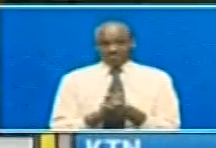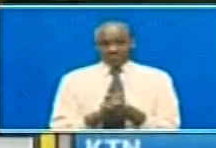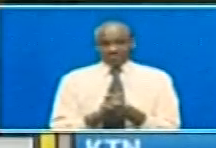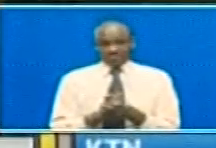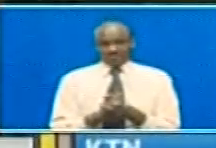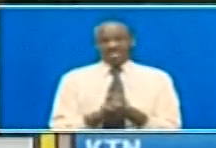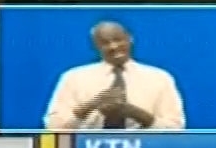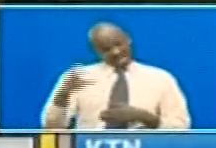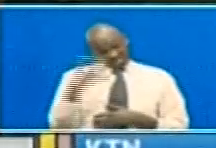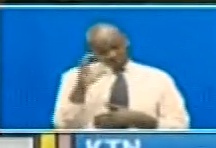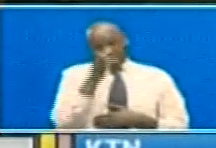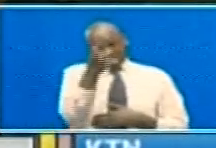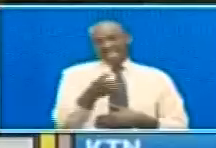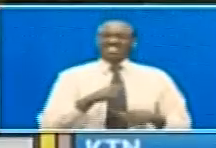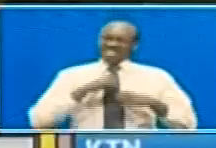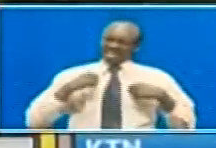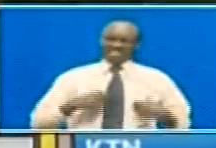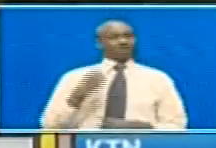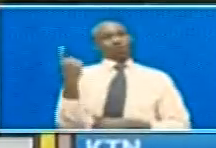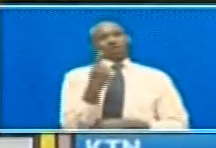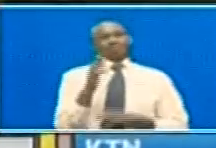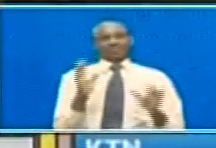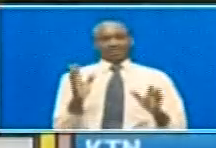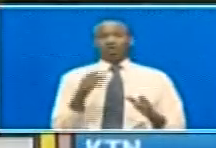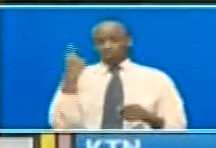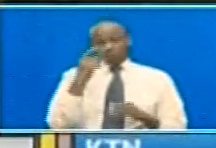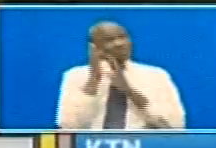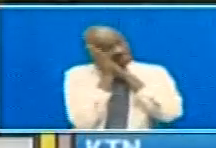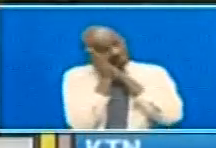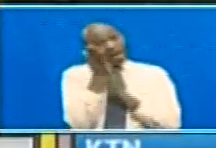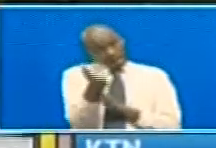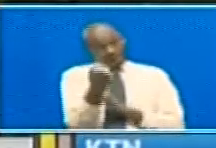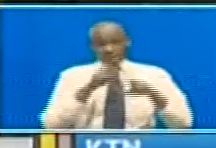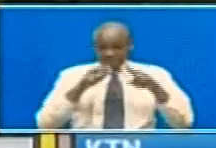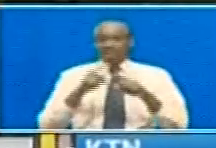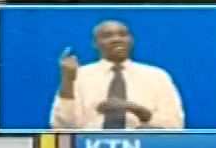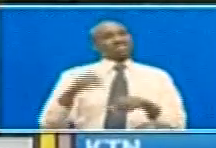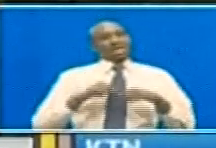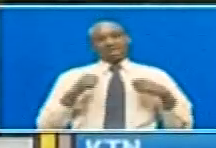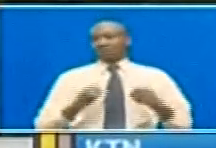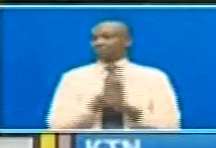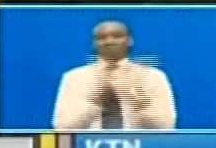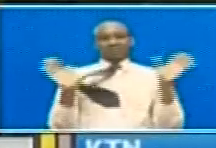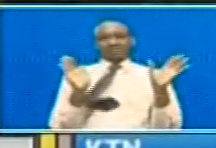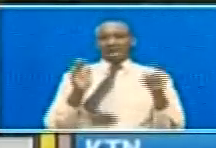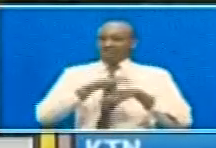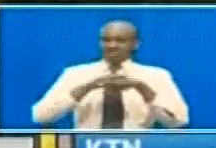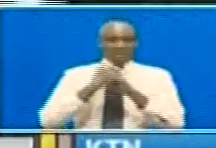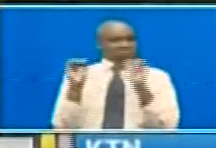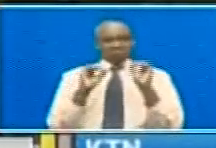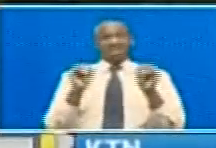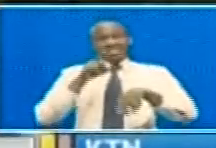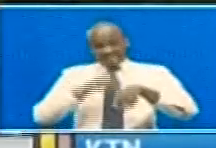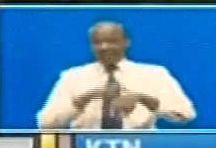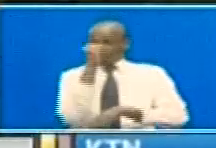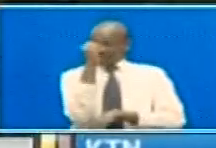the clients here are the Chinese. The clients who sleep at this particular facility are only Chinese, and that is why when it gets to around